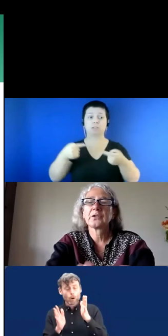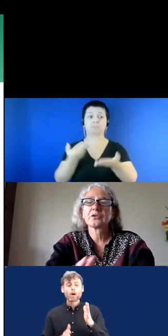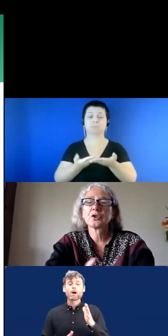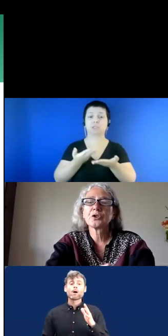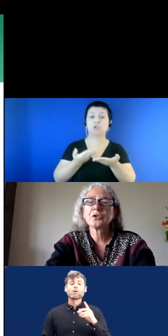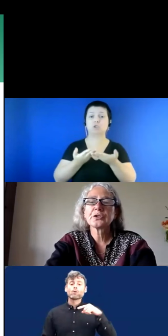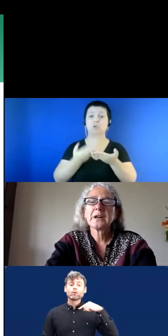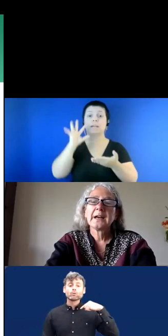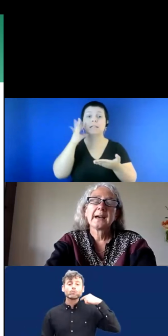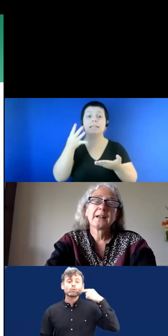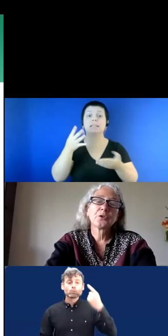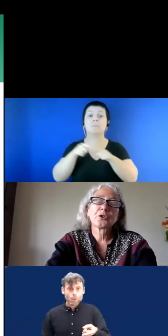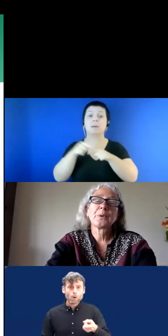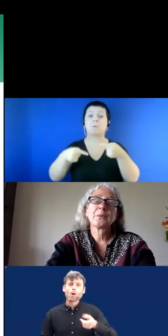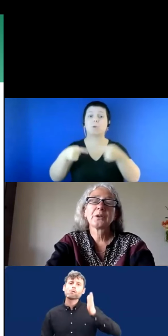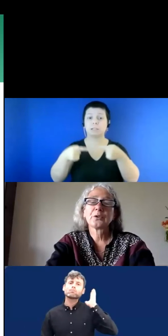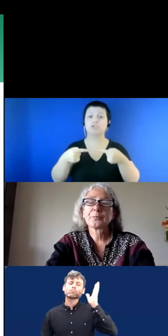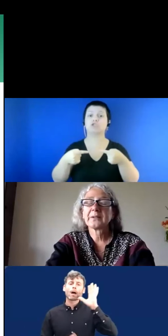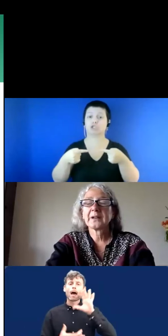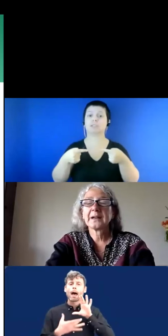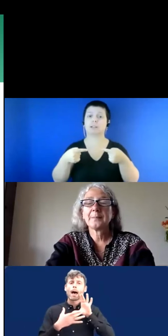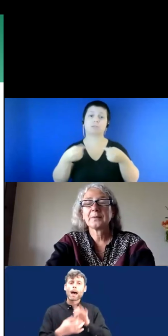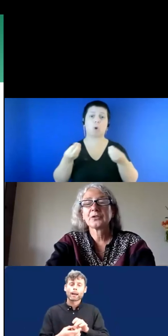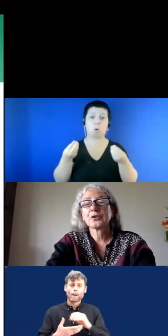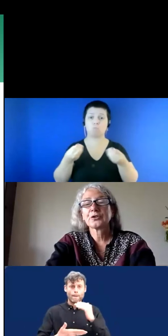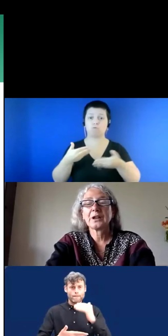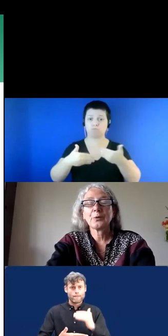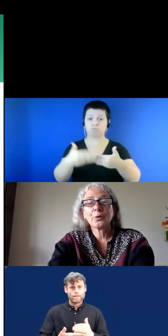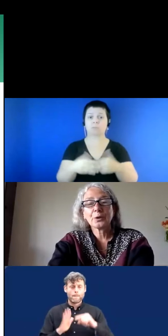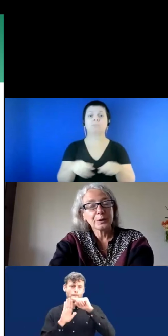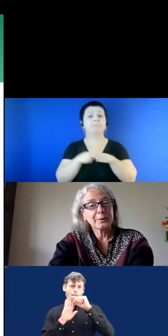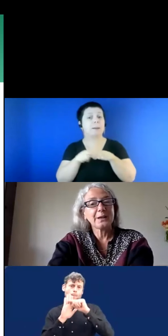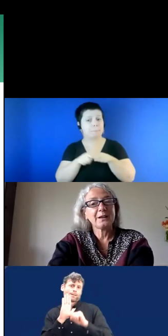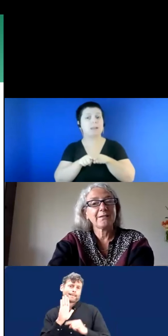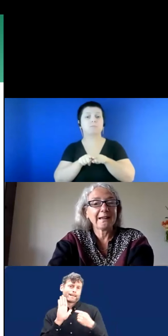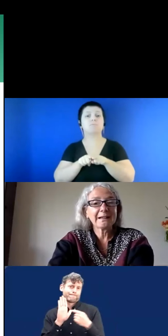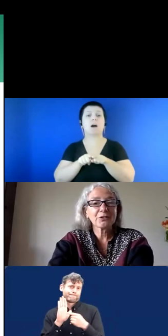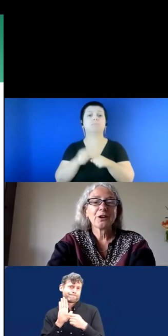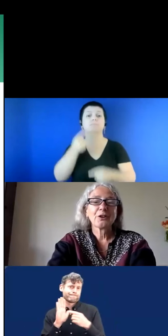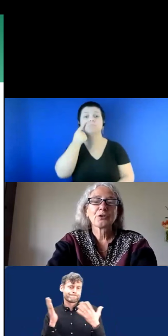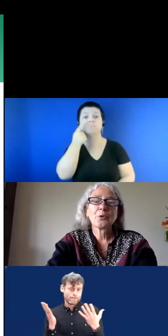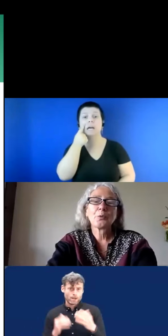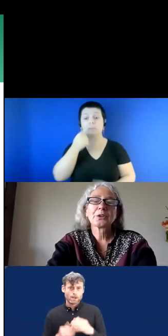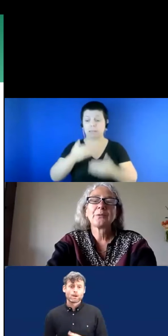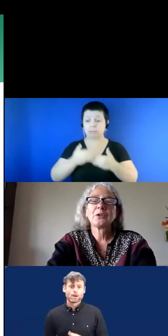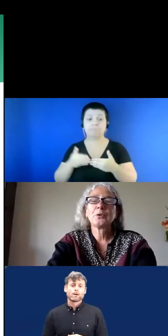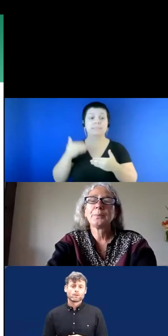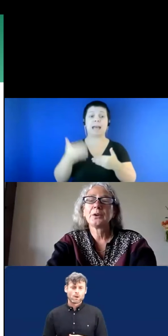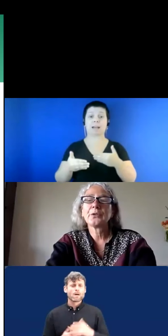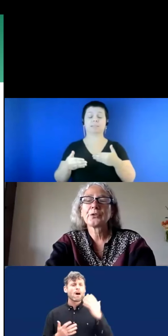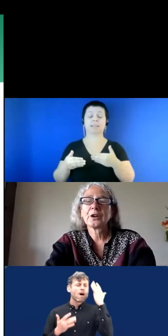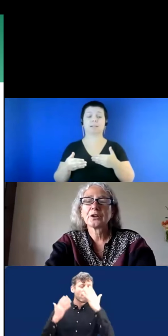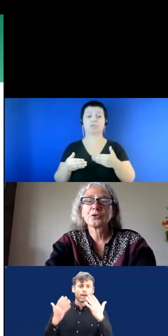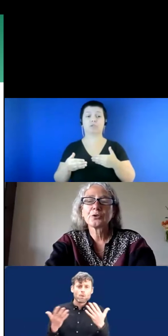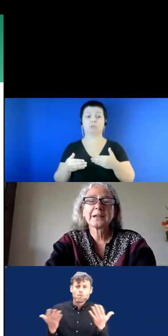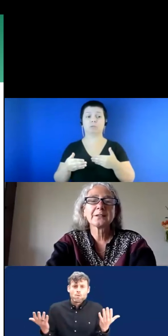related discussions. And also we will spend time discussing what will be next. So what can we do